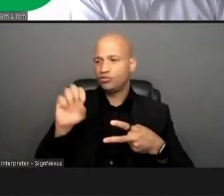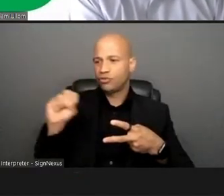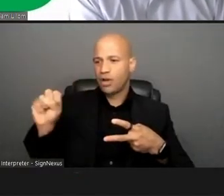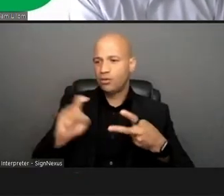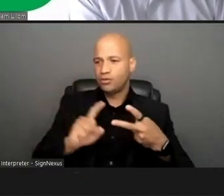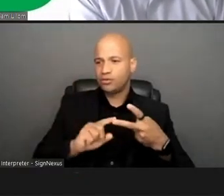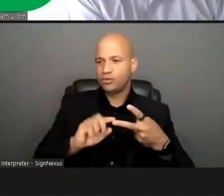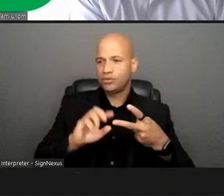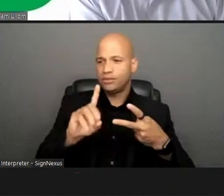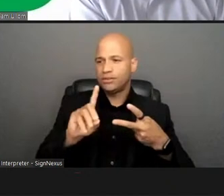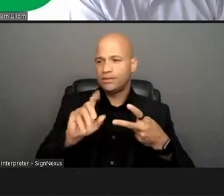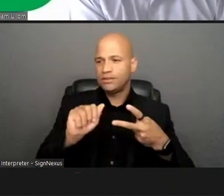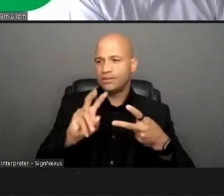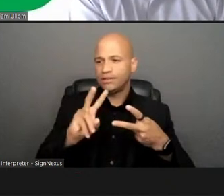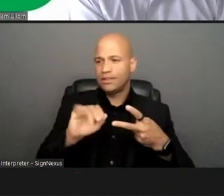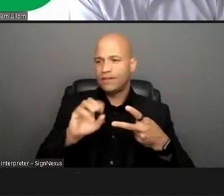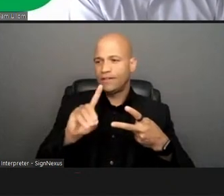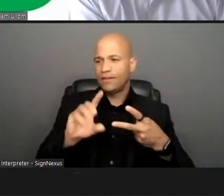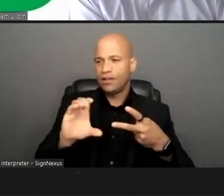Schroeder